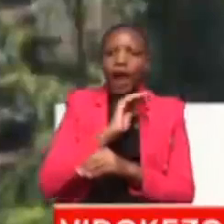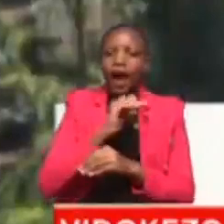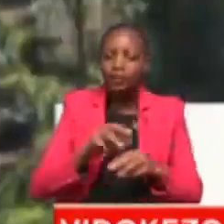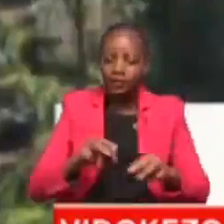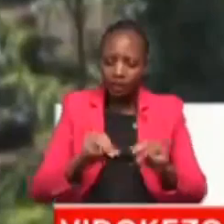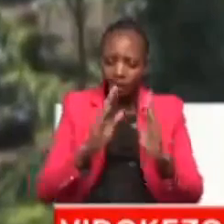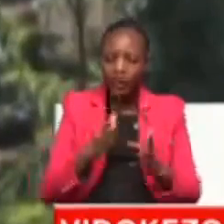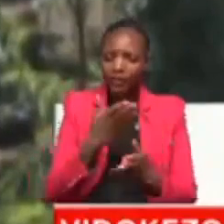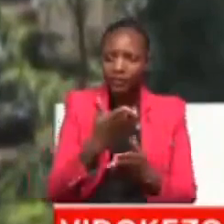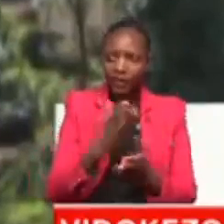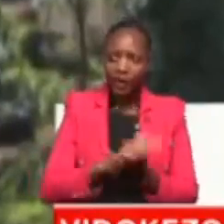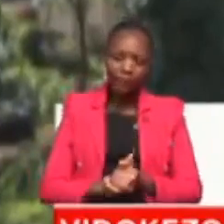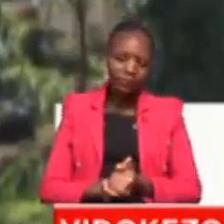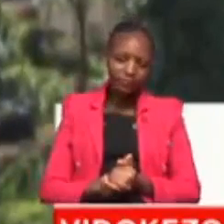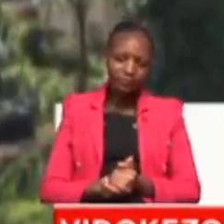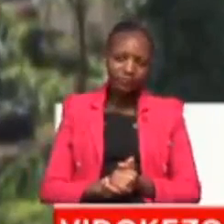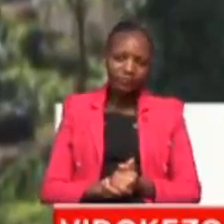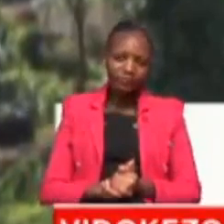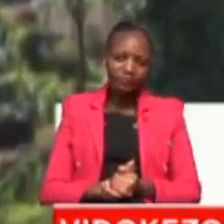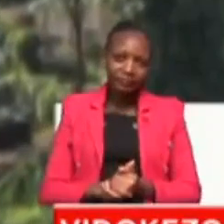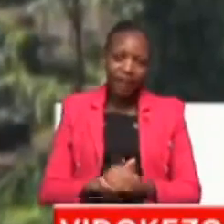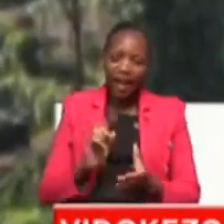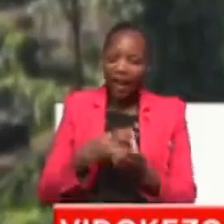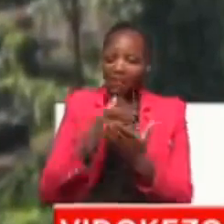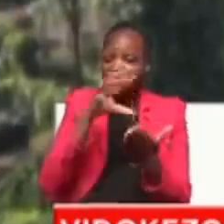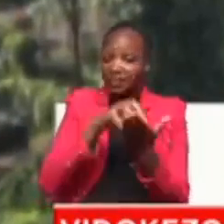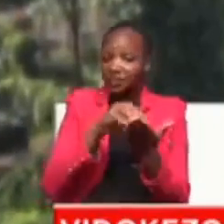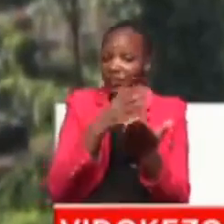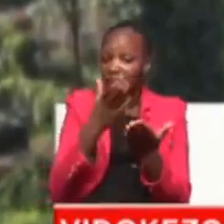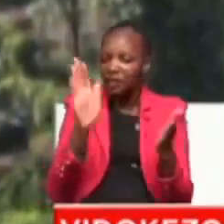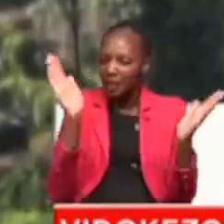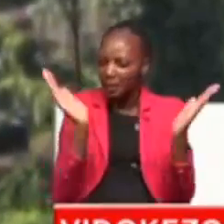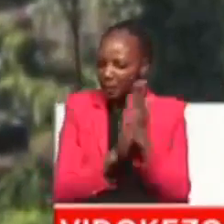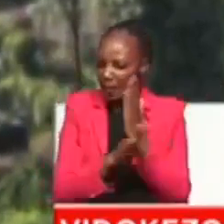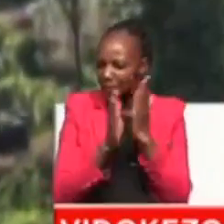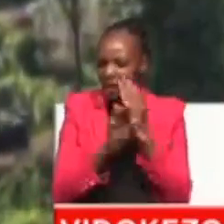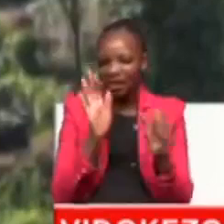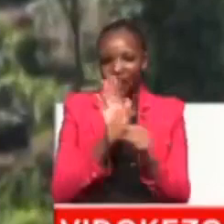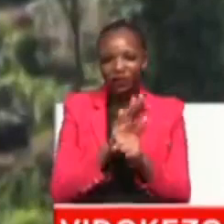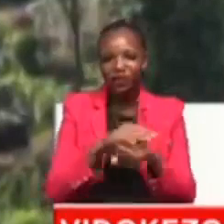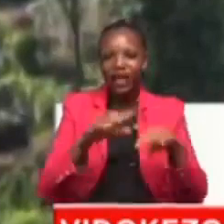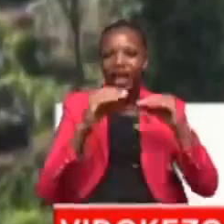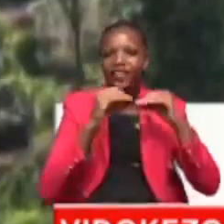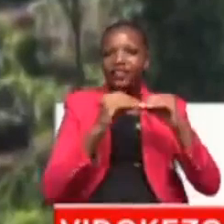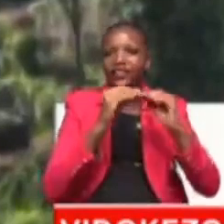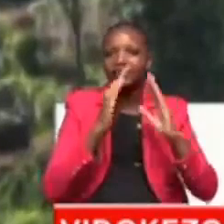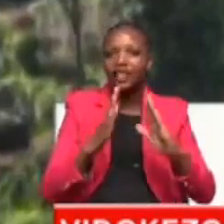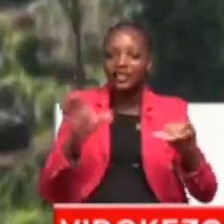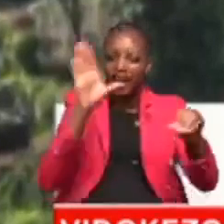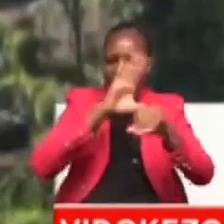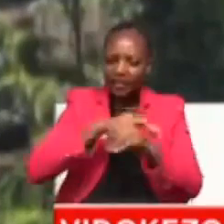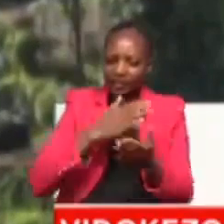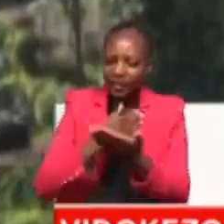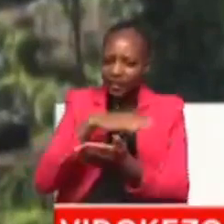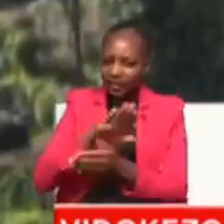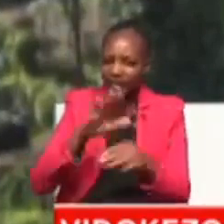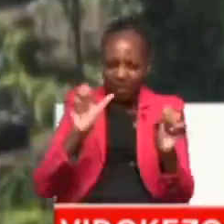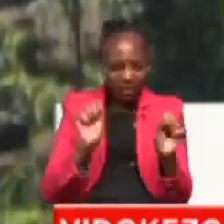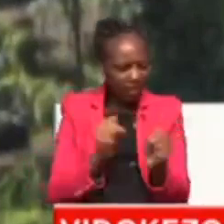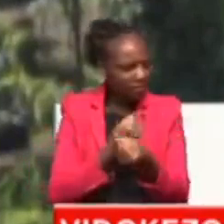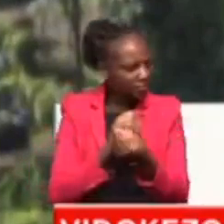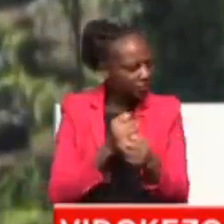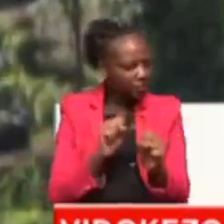Kwa mnyonge kupata ni mwenye nguvu kutaka, na ndio hali ambayo inadhirika hapa, ambapo walimu hawa kupata haki yao ni maamuzi